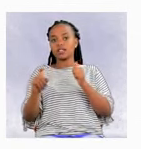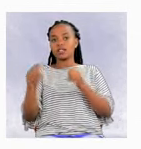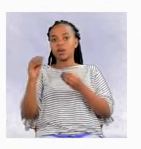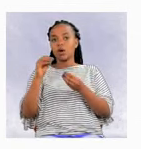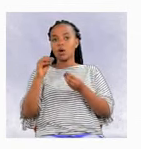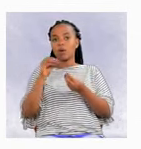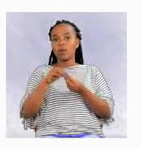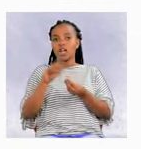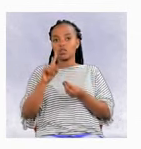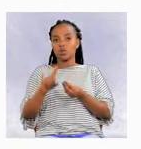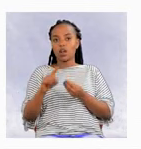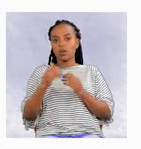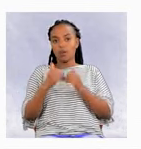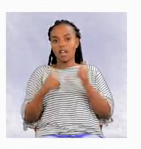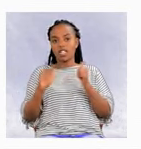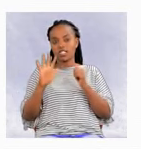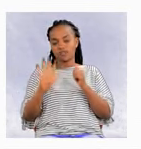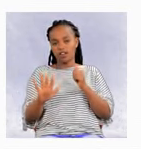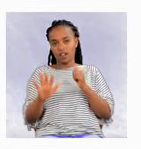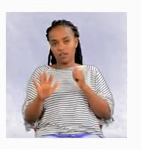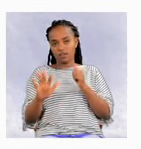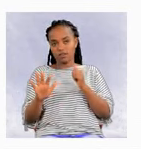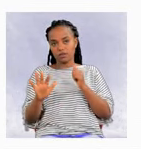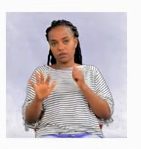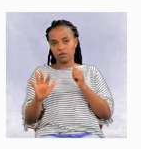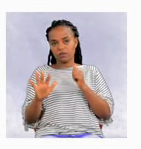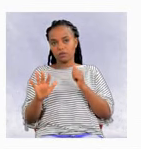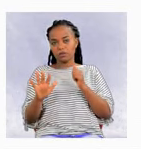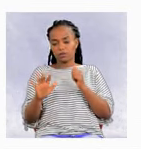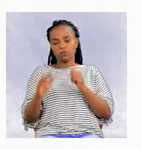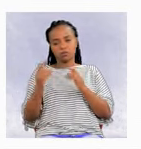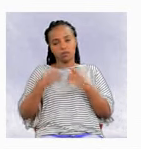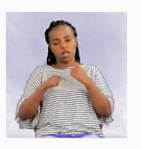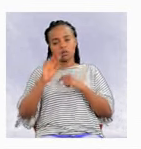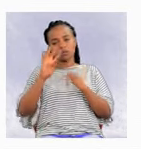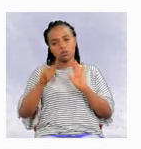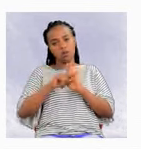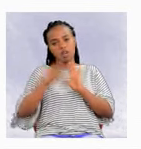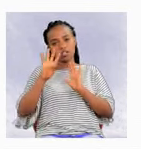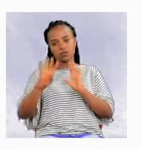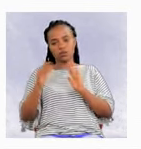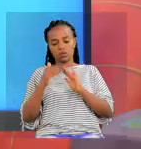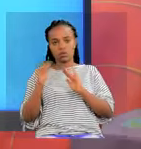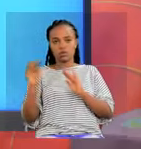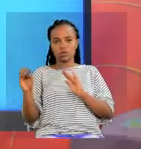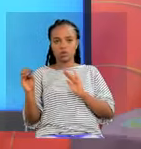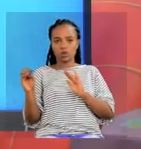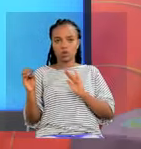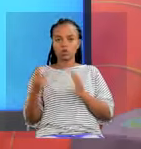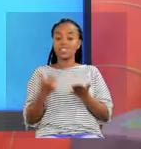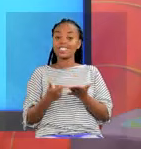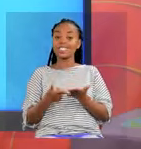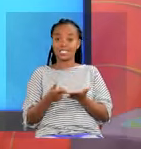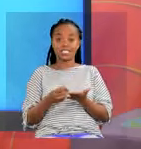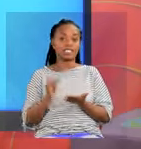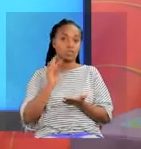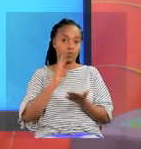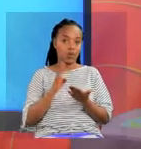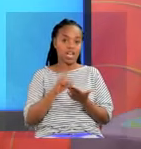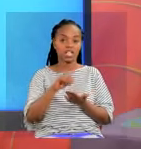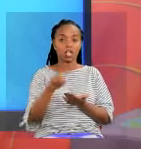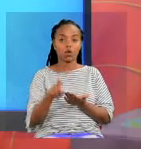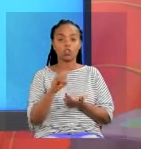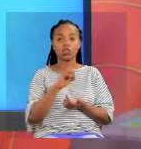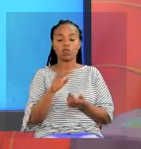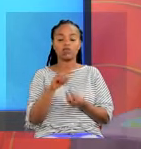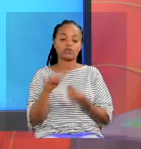plus 1 minus 5 becomes minus 4, it equals to 0. So this will be the equation of